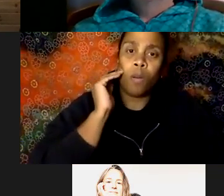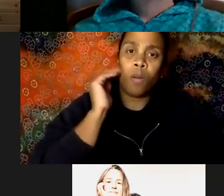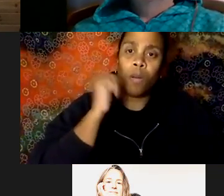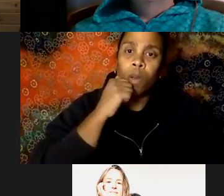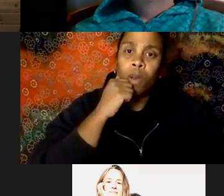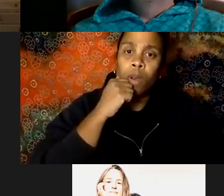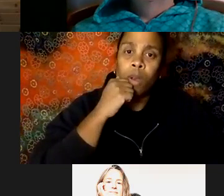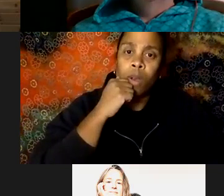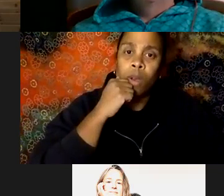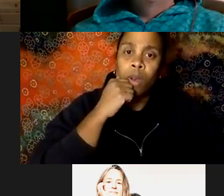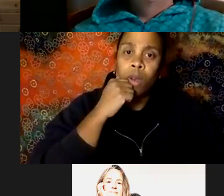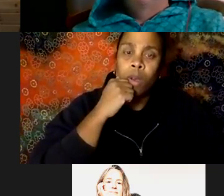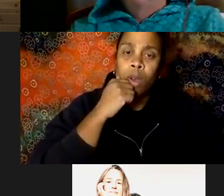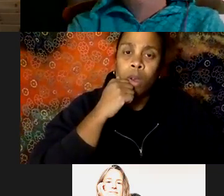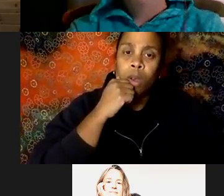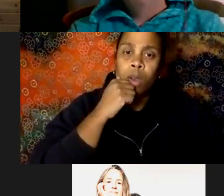Wyatt.